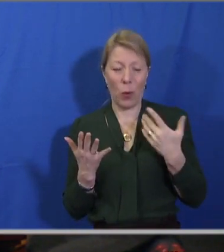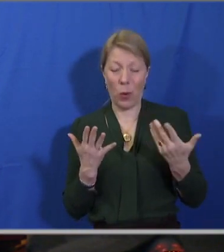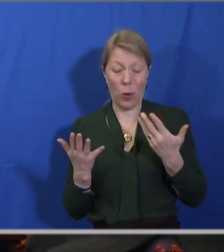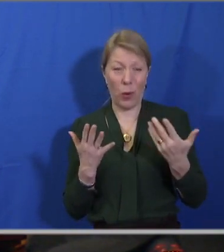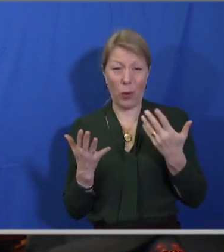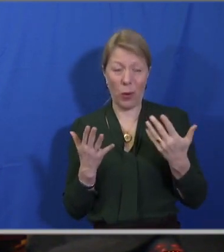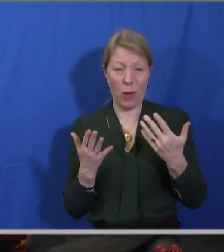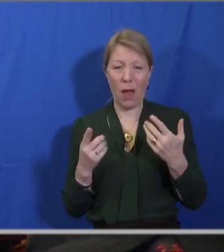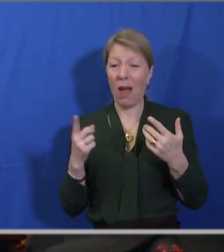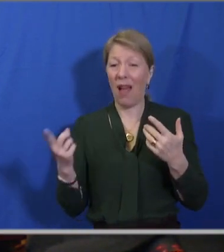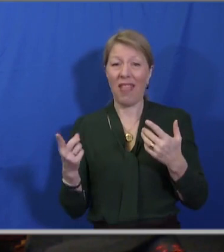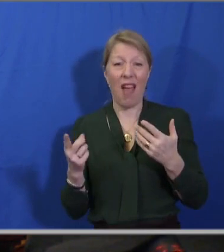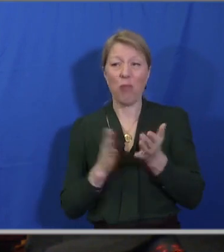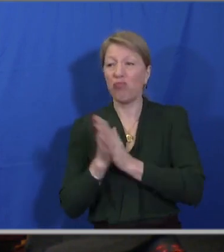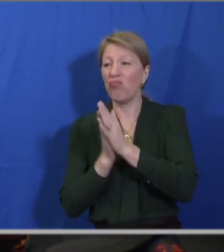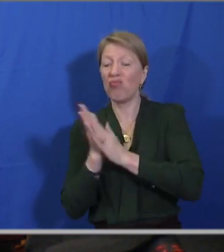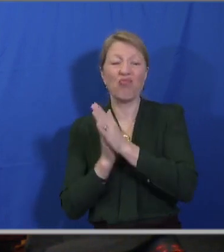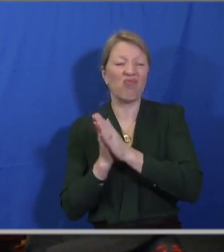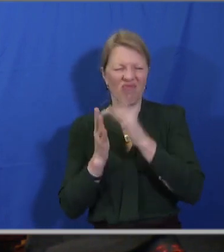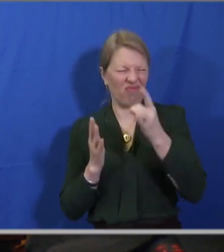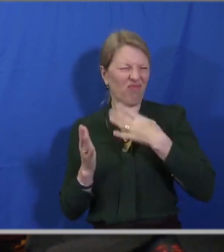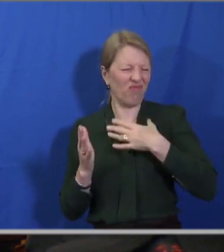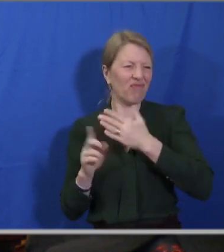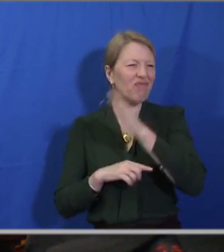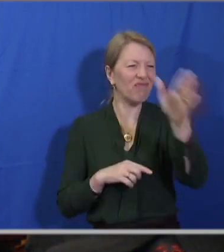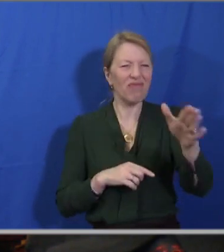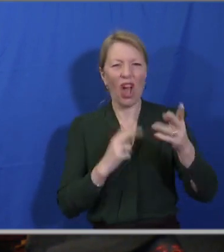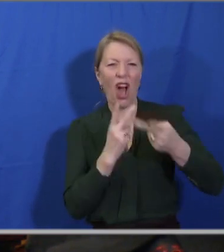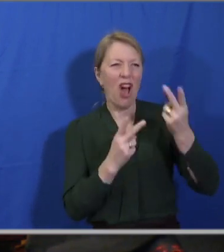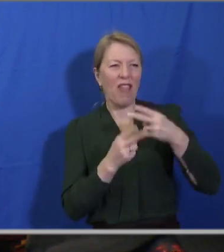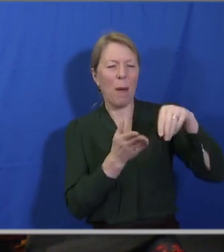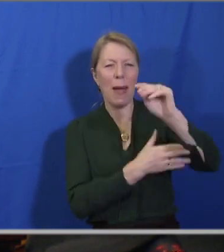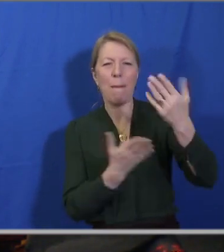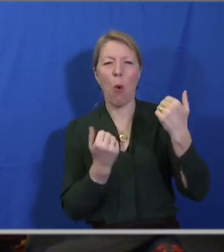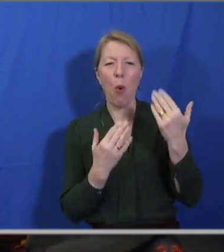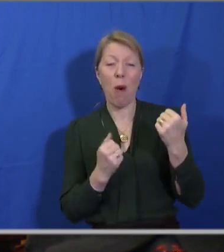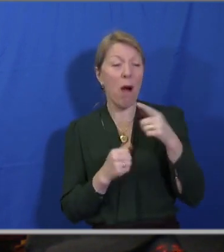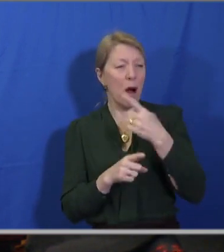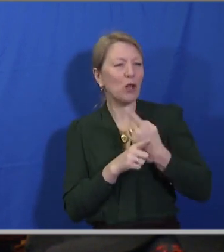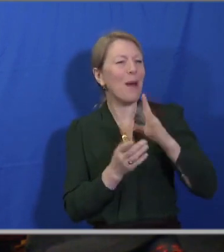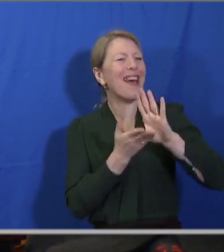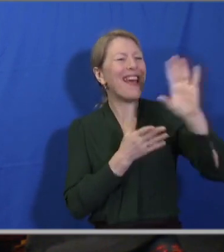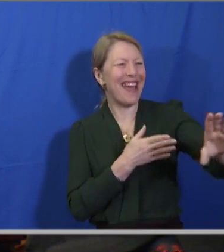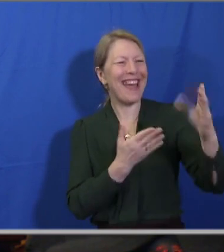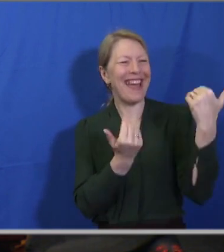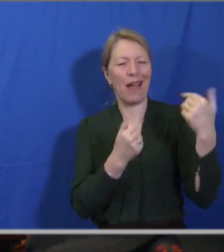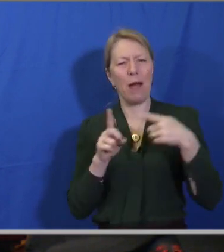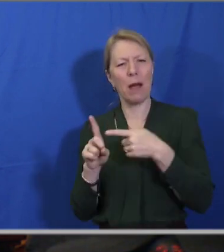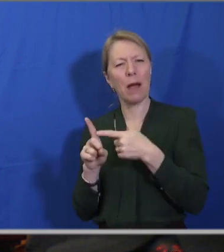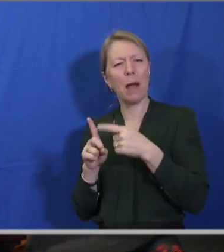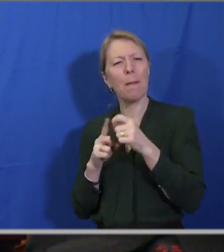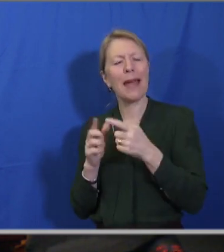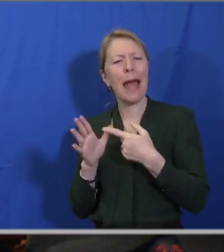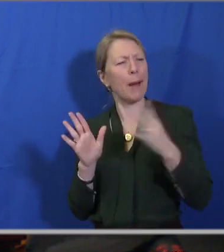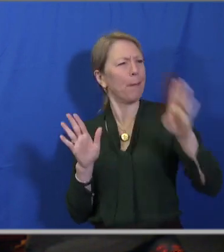leaving and going to try and get more money from providers, and therefore creating another crisis amongst disabled people who